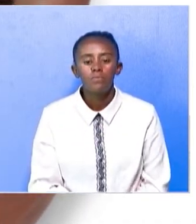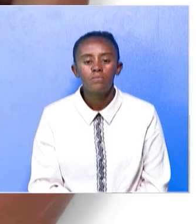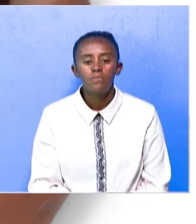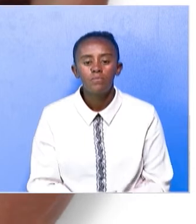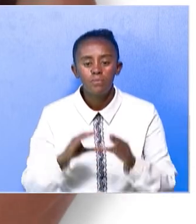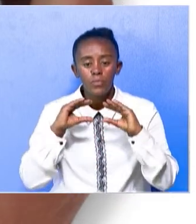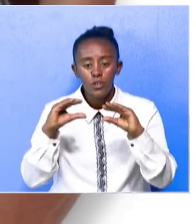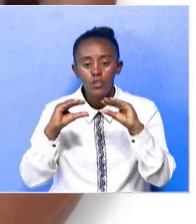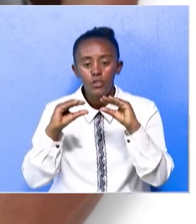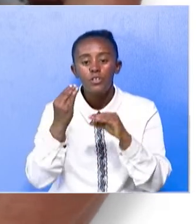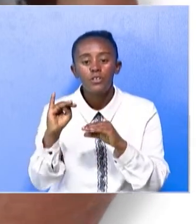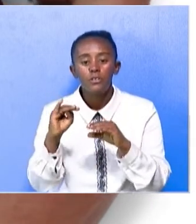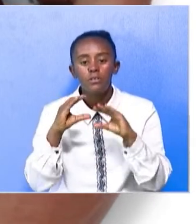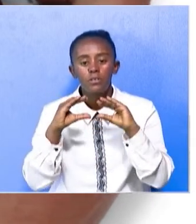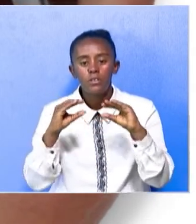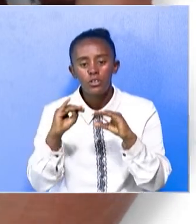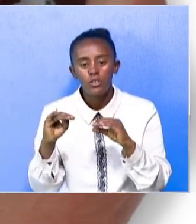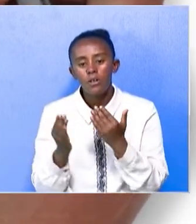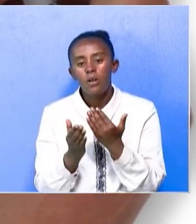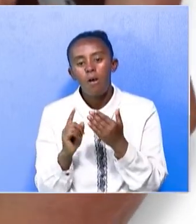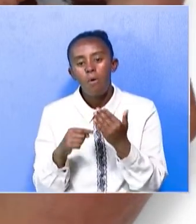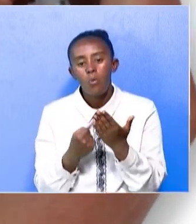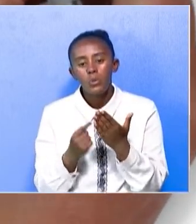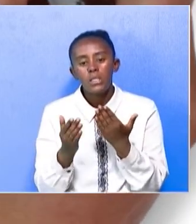about simple passes.